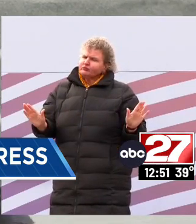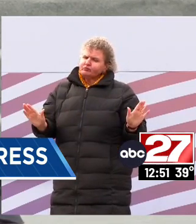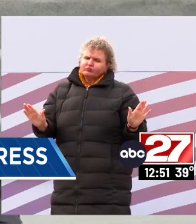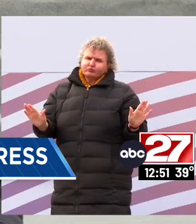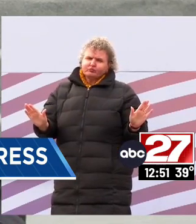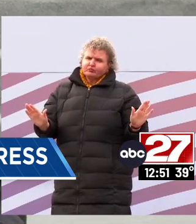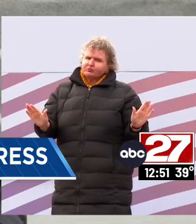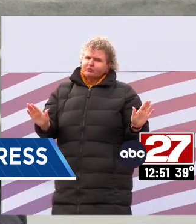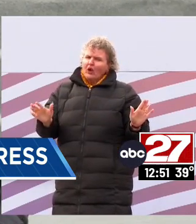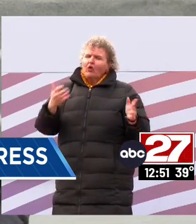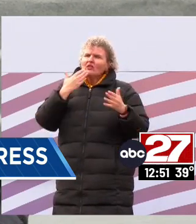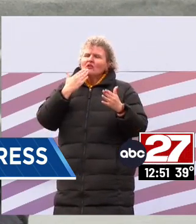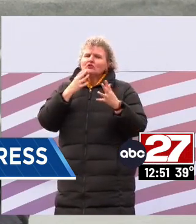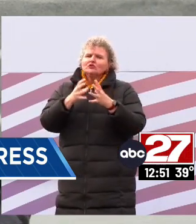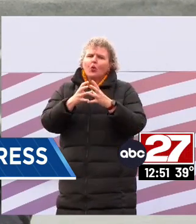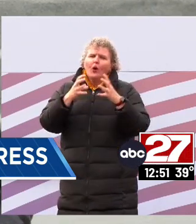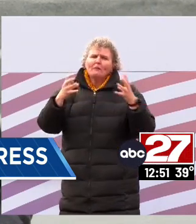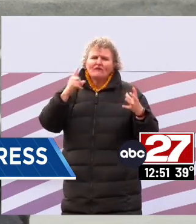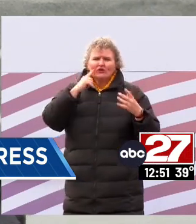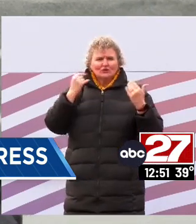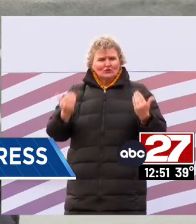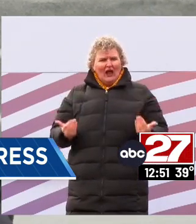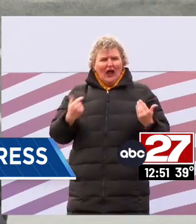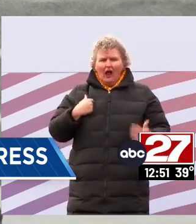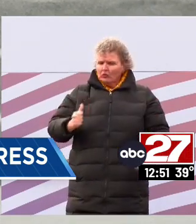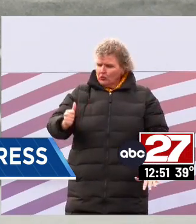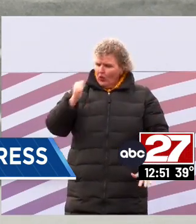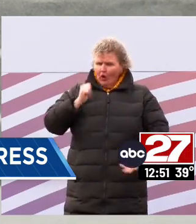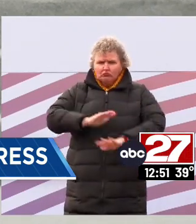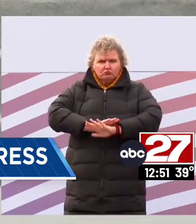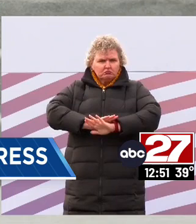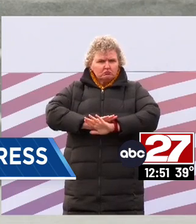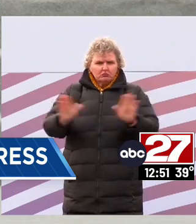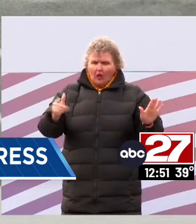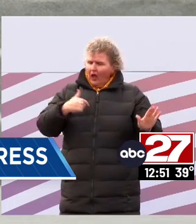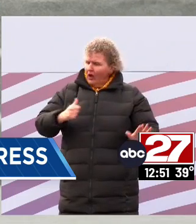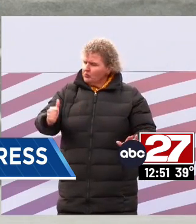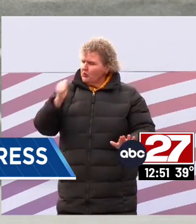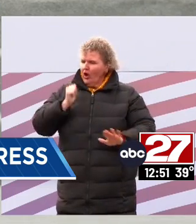today, we won't. We won't.